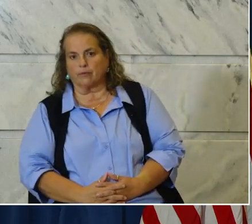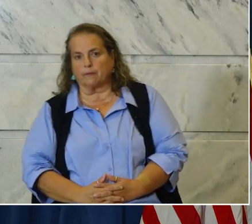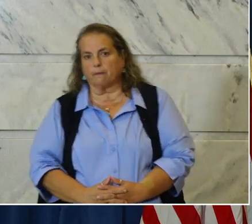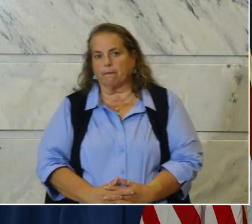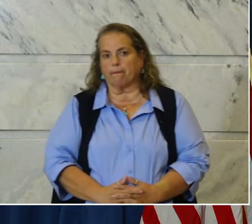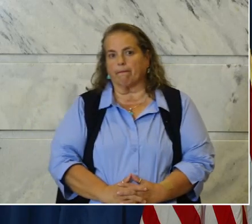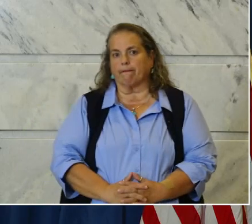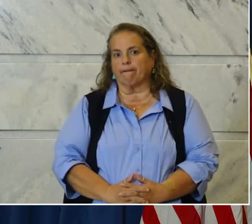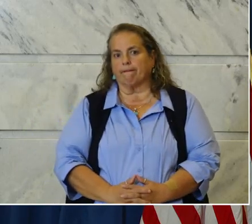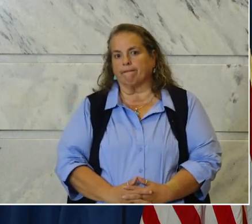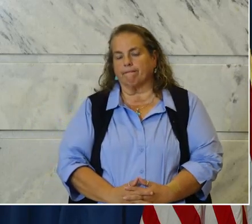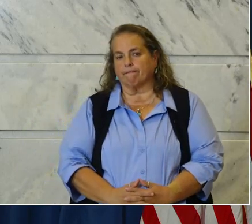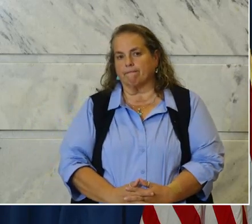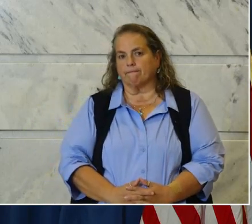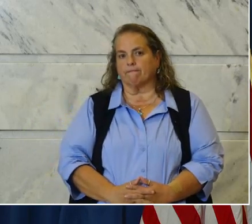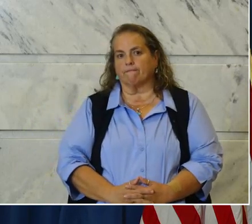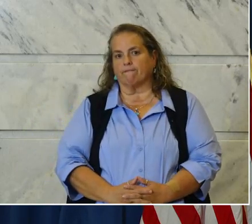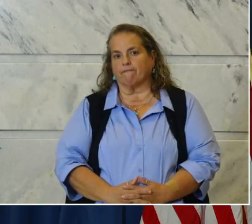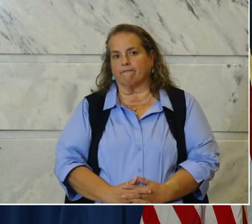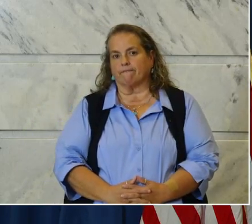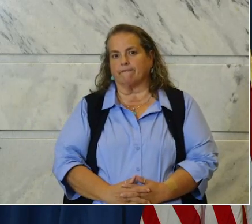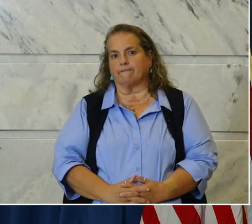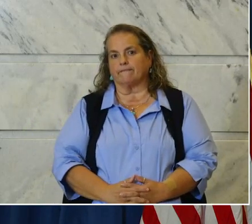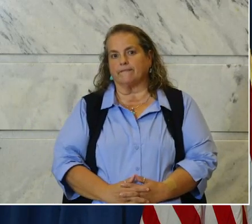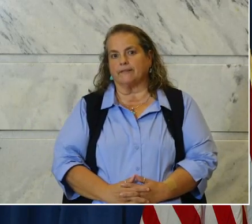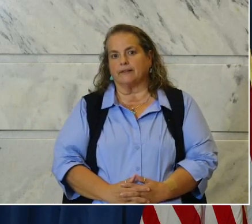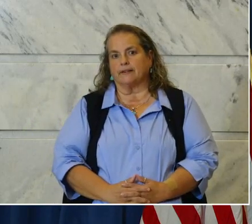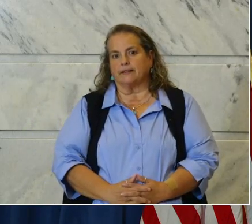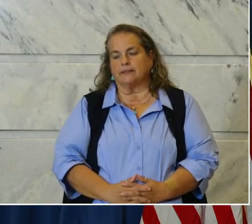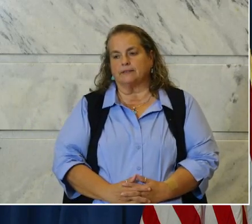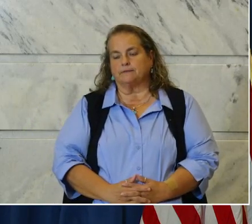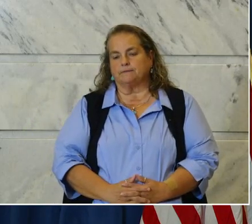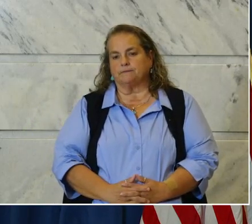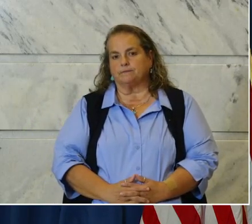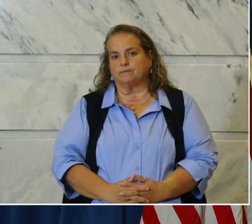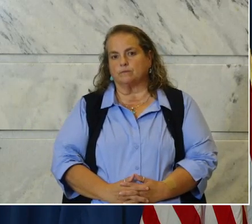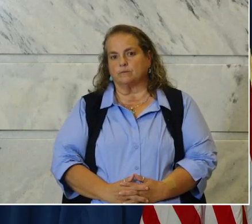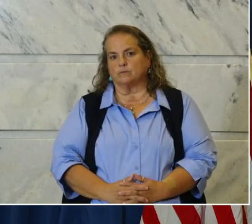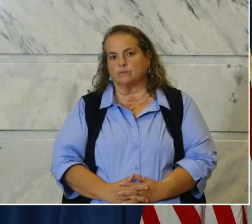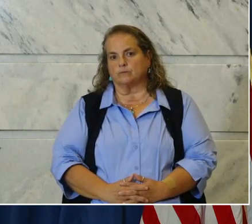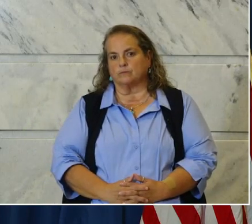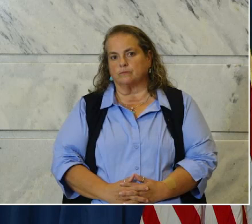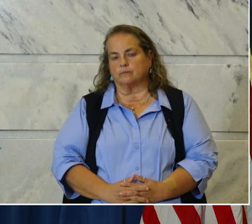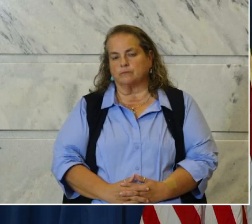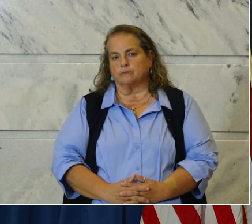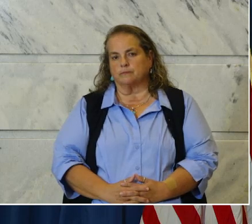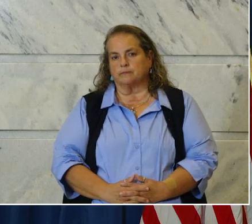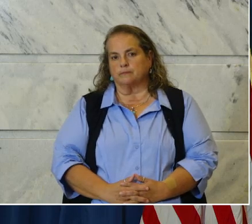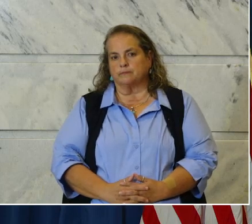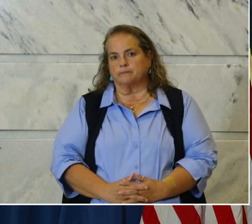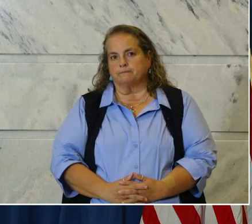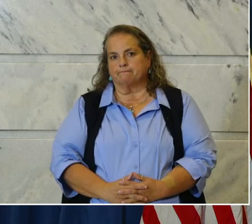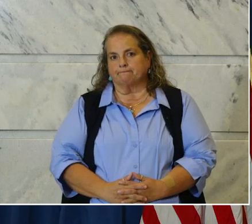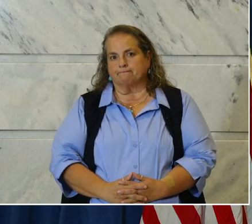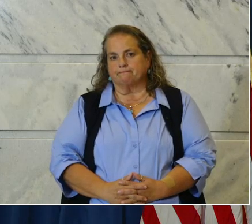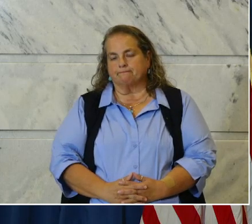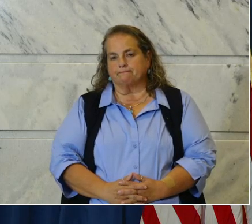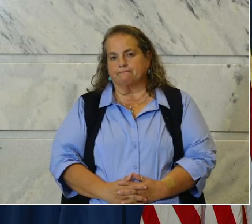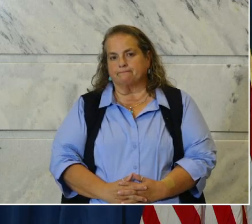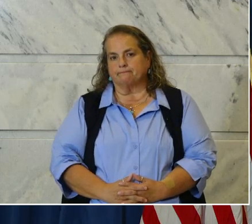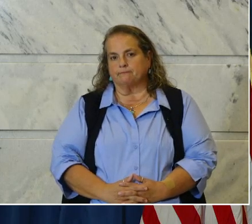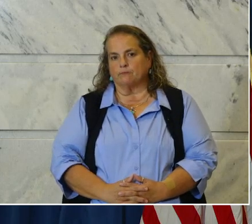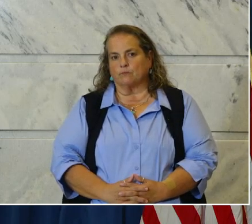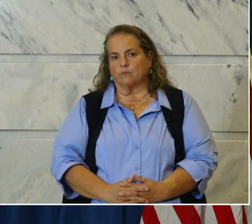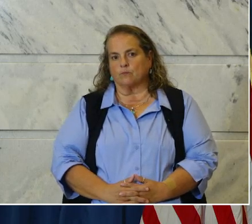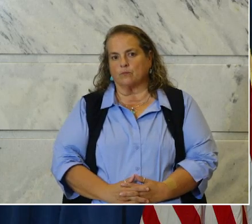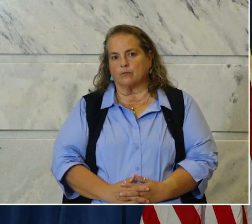people being upset by the idea of fall sports being potentially postponed or canceled, do you have a concern about the